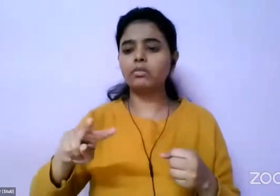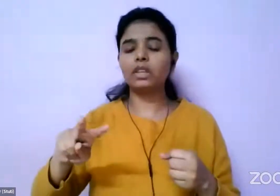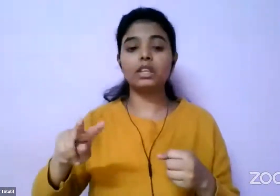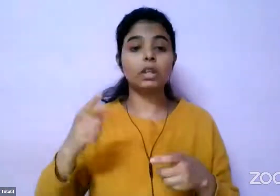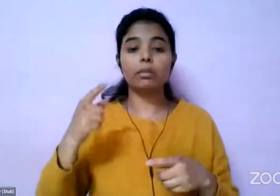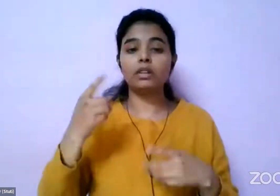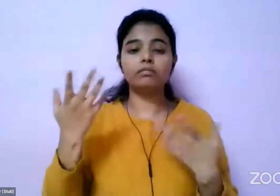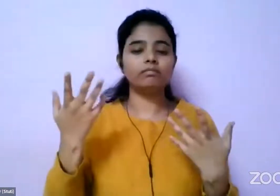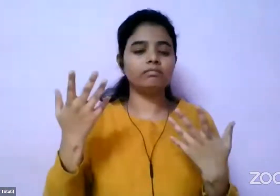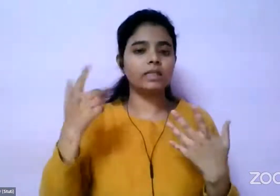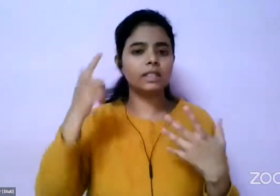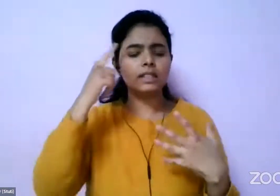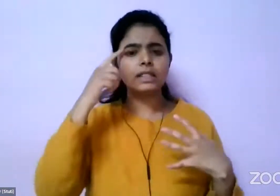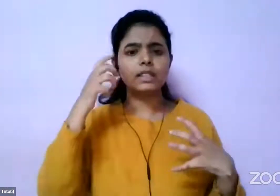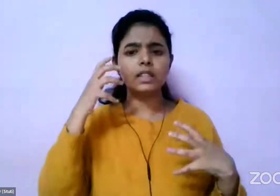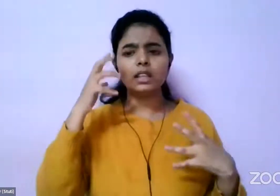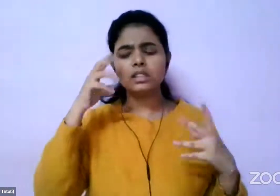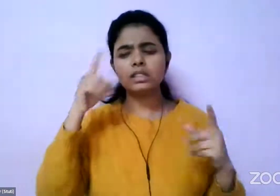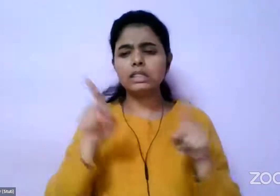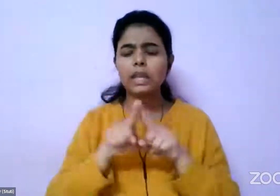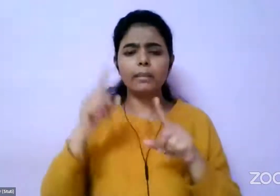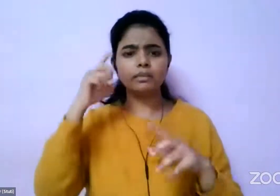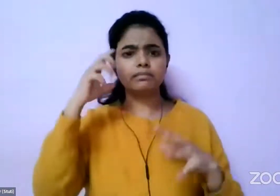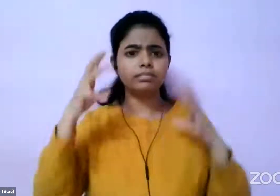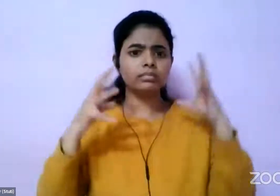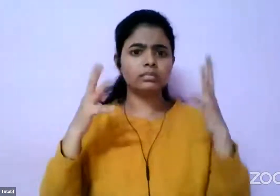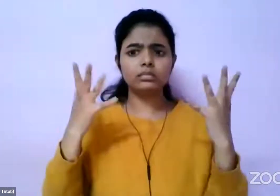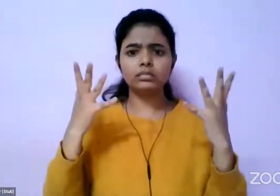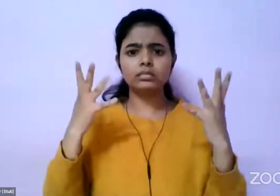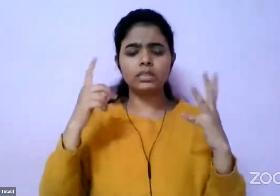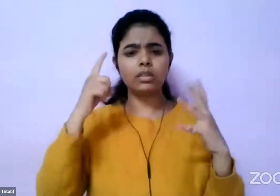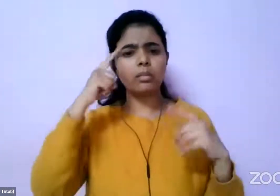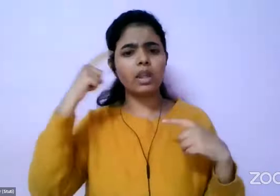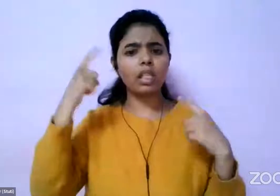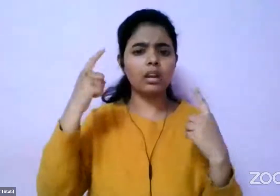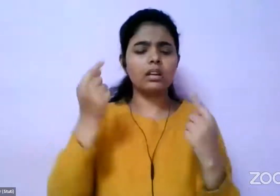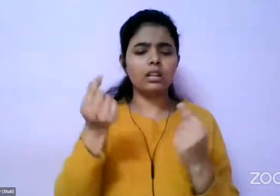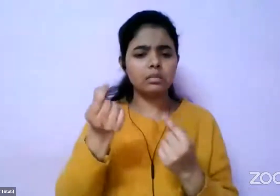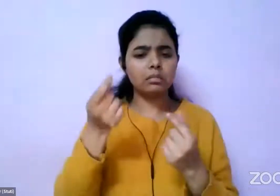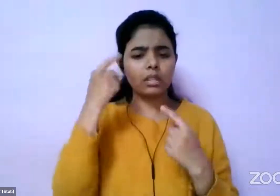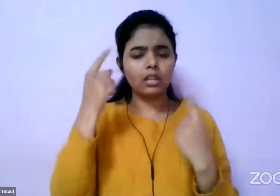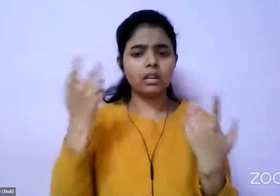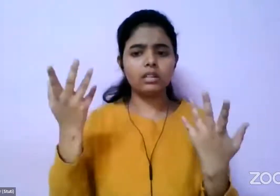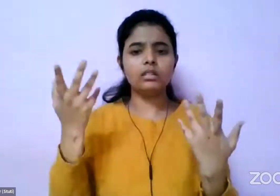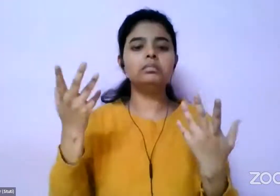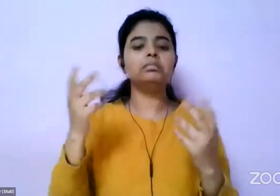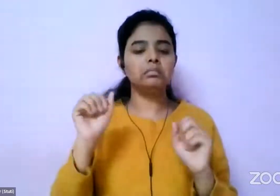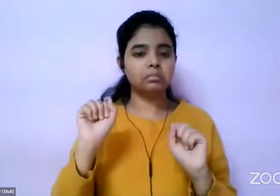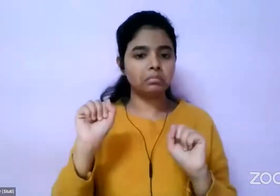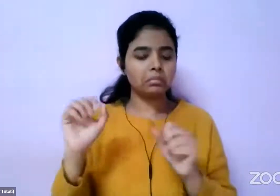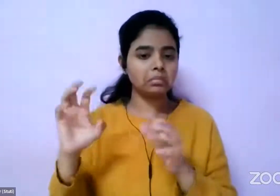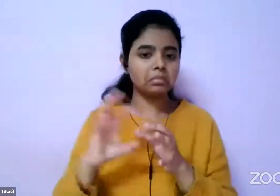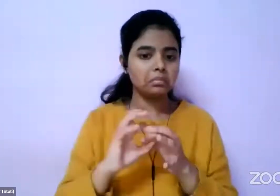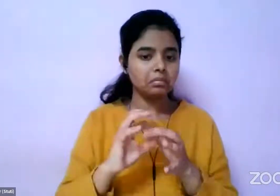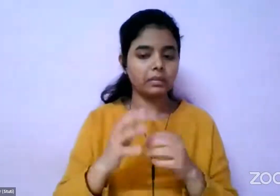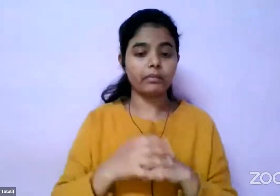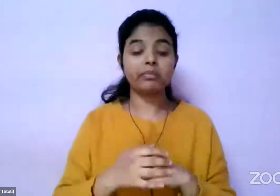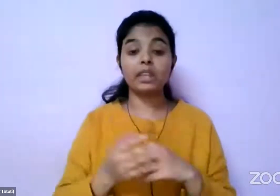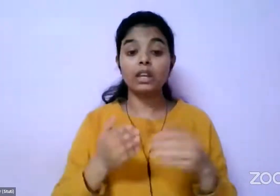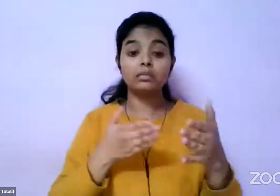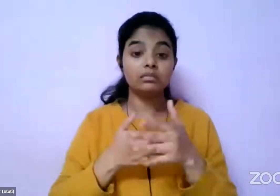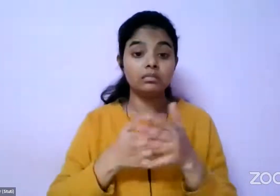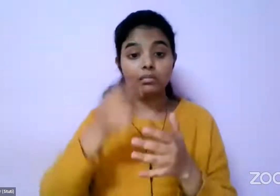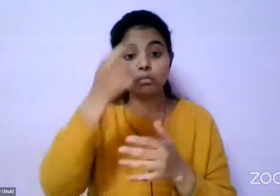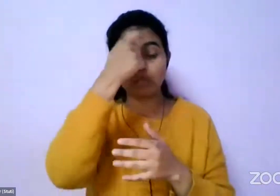madness. So it is actually a liberating process or disposition. Now, issues and challenges